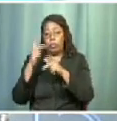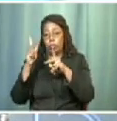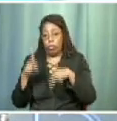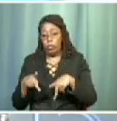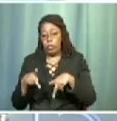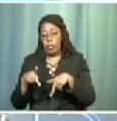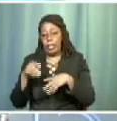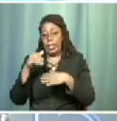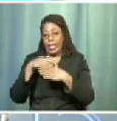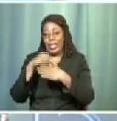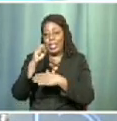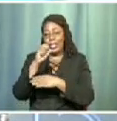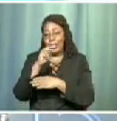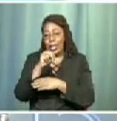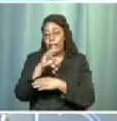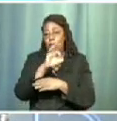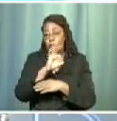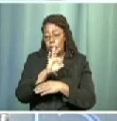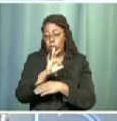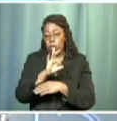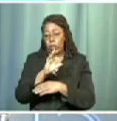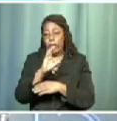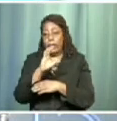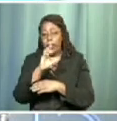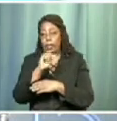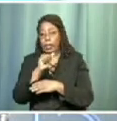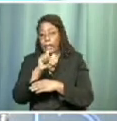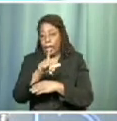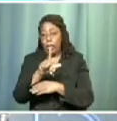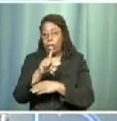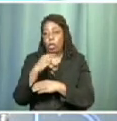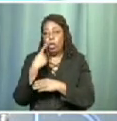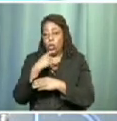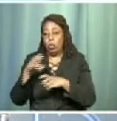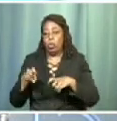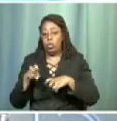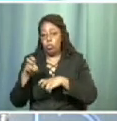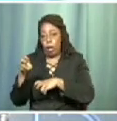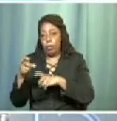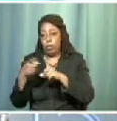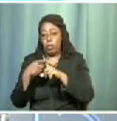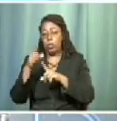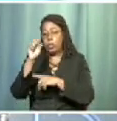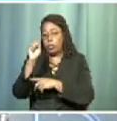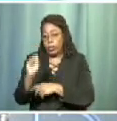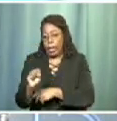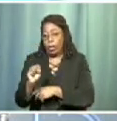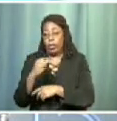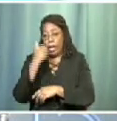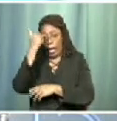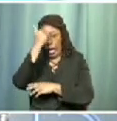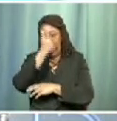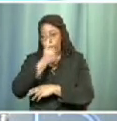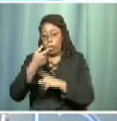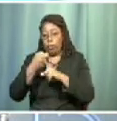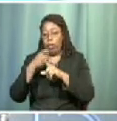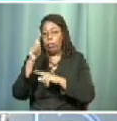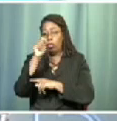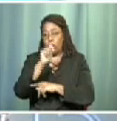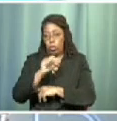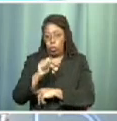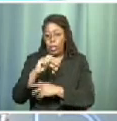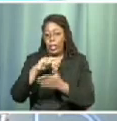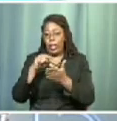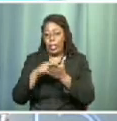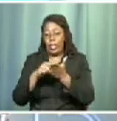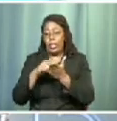San Francisco, California, in a patient who recently traveled to South Africa. Since Tuesday, the virus